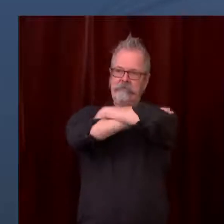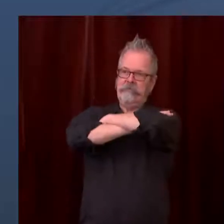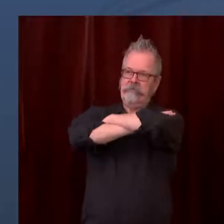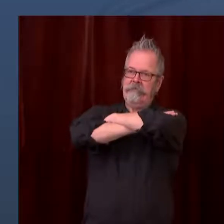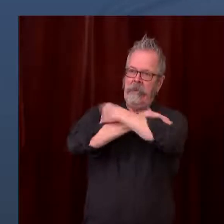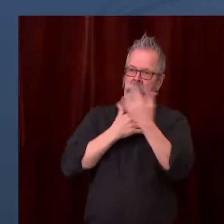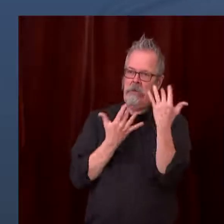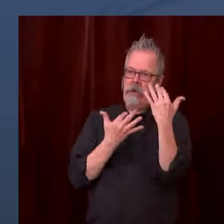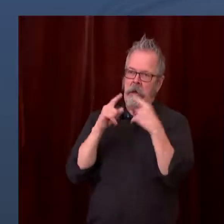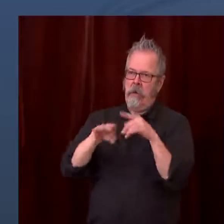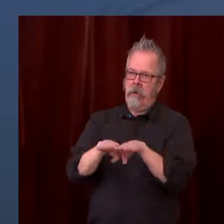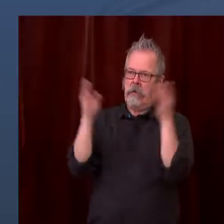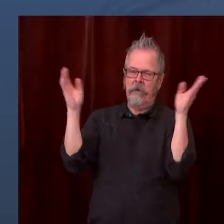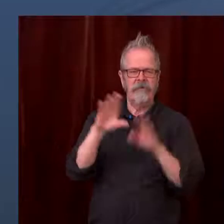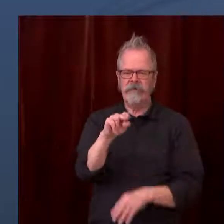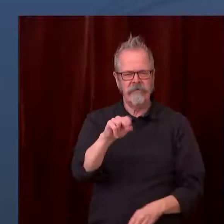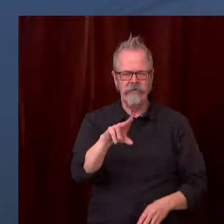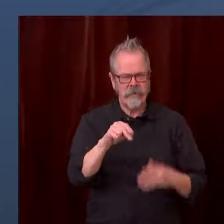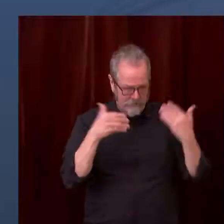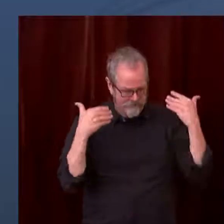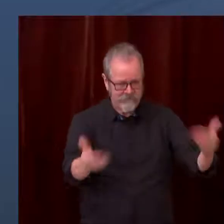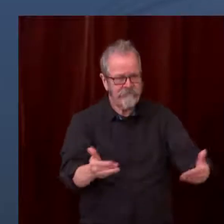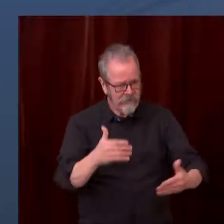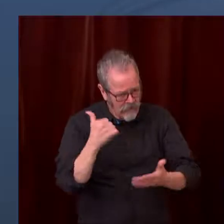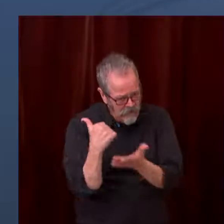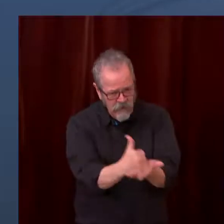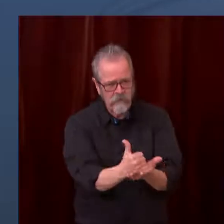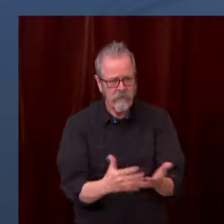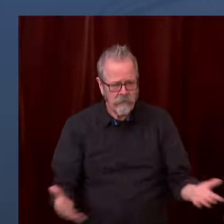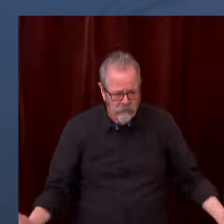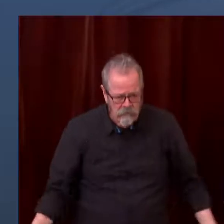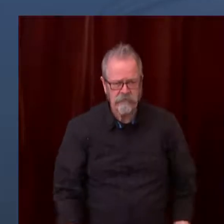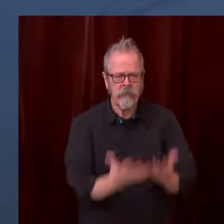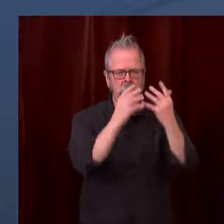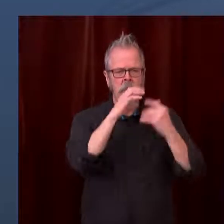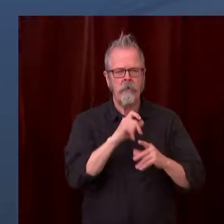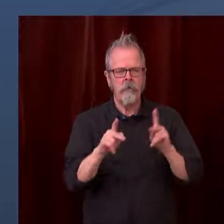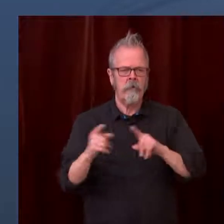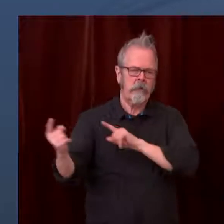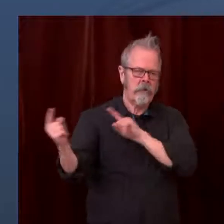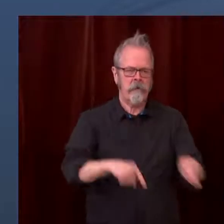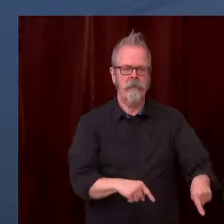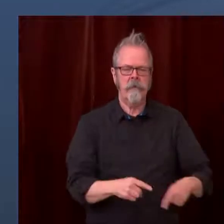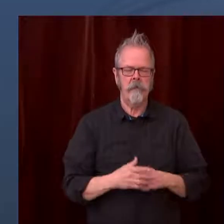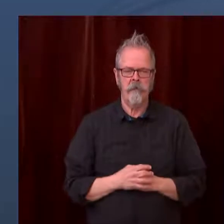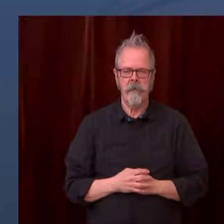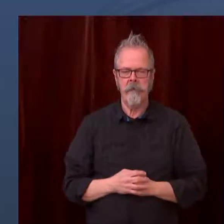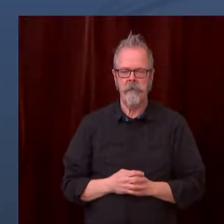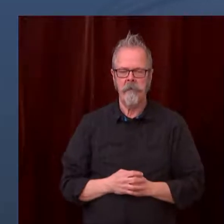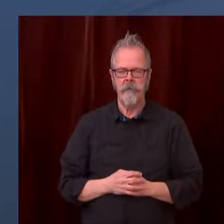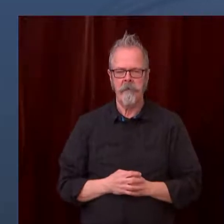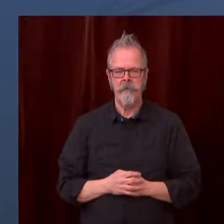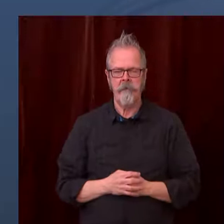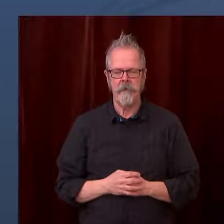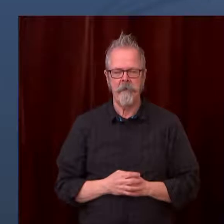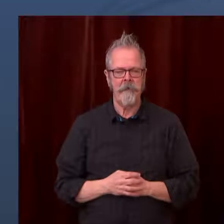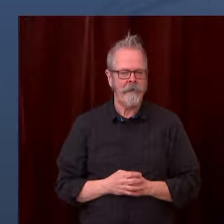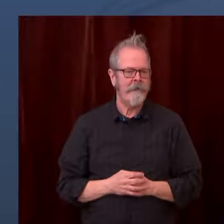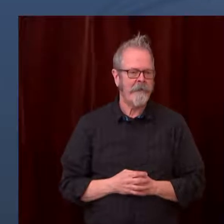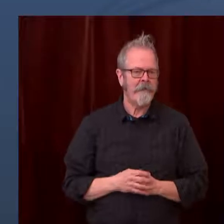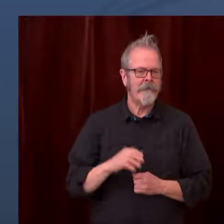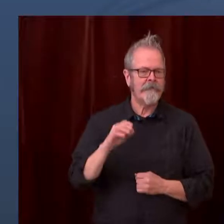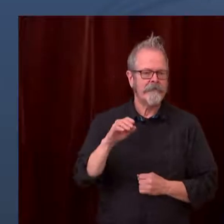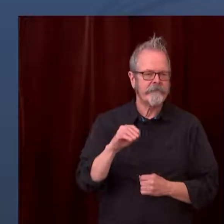to do. The last thing I would say is that in our VAC Center, we actually, some of the public-private partnership is